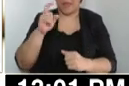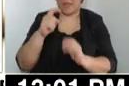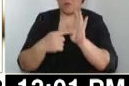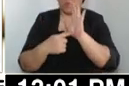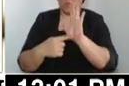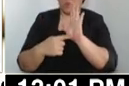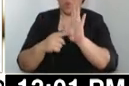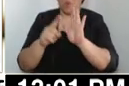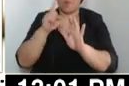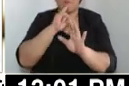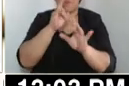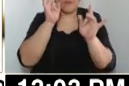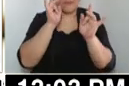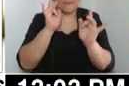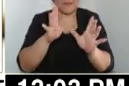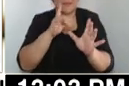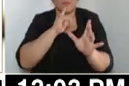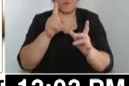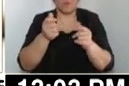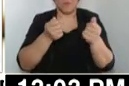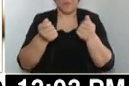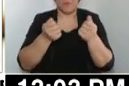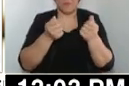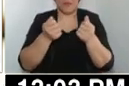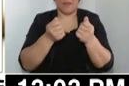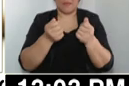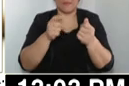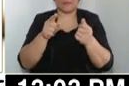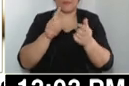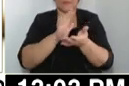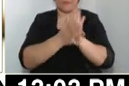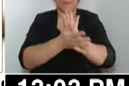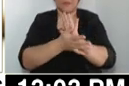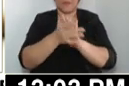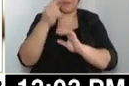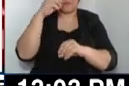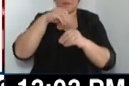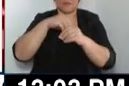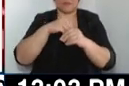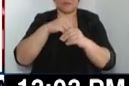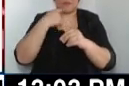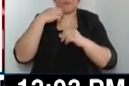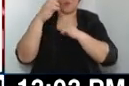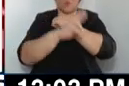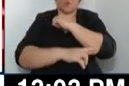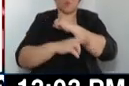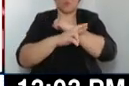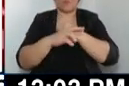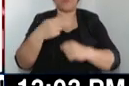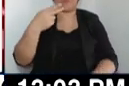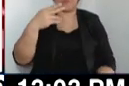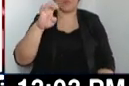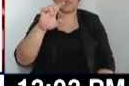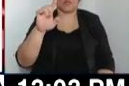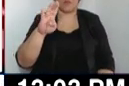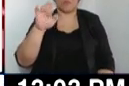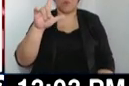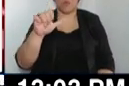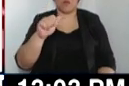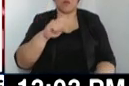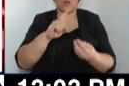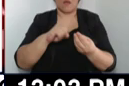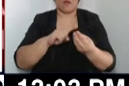how deeply Israel has managed to infiltrate its adversaries in the immediate region. Hezbollah has warned Israel of